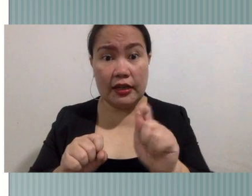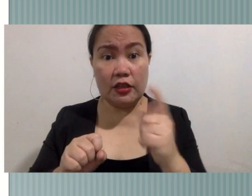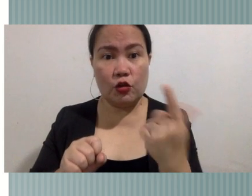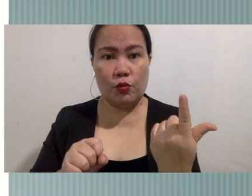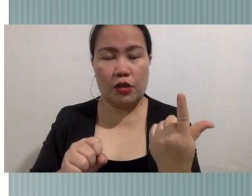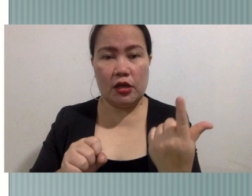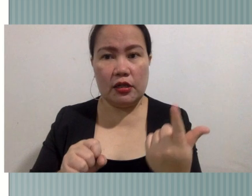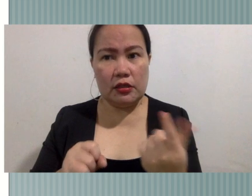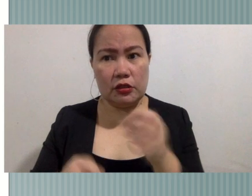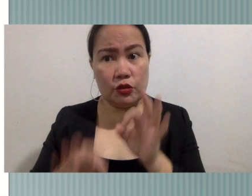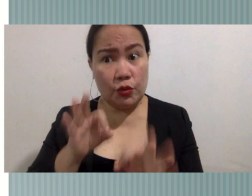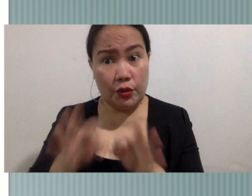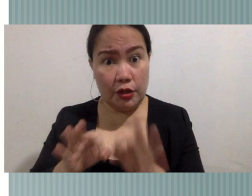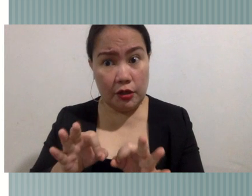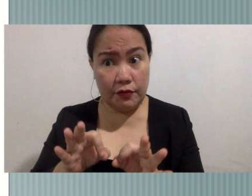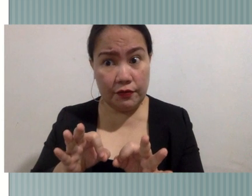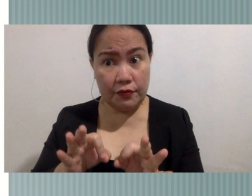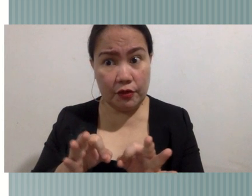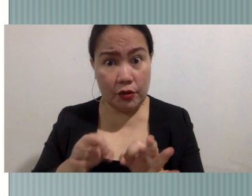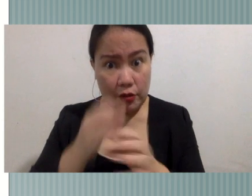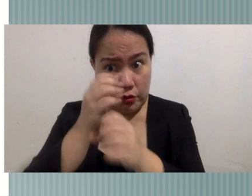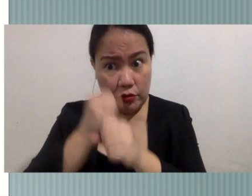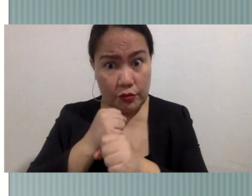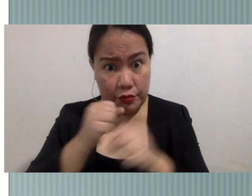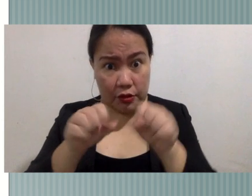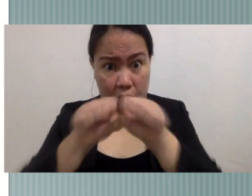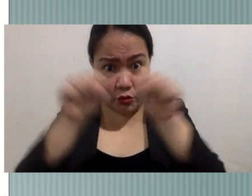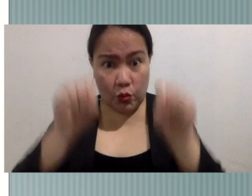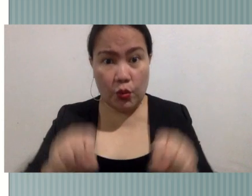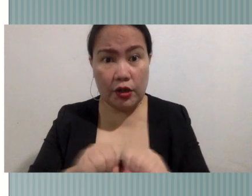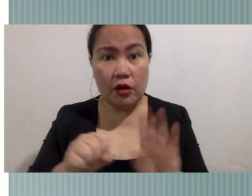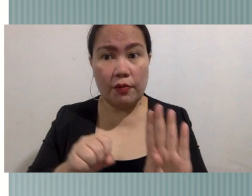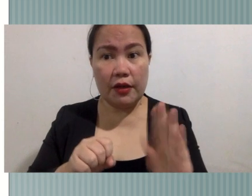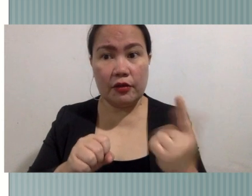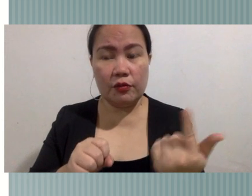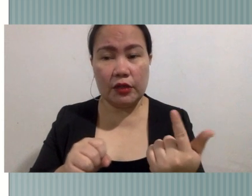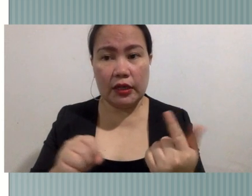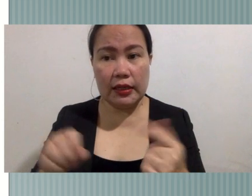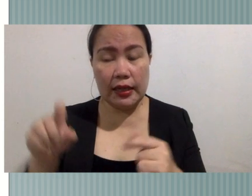na. So, kapag kinuha natin yung square of binomials, that is